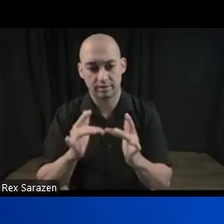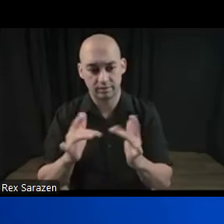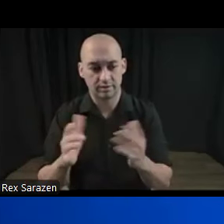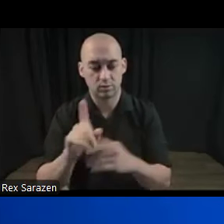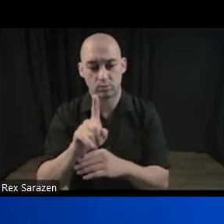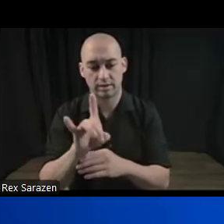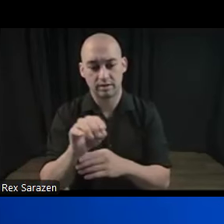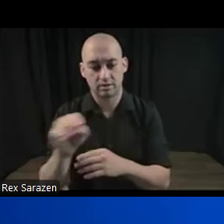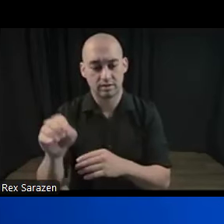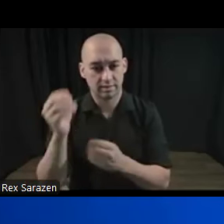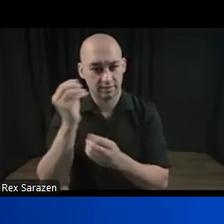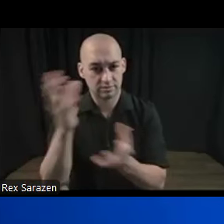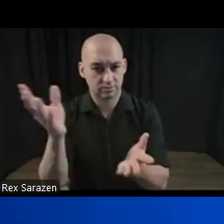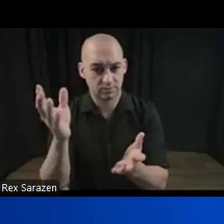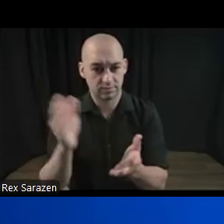us know.